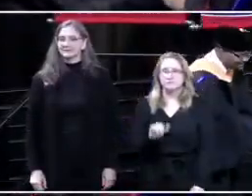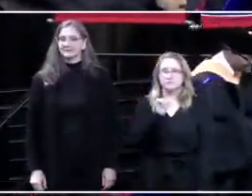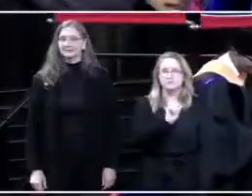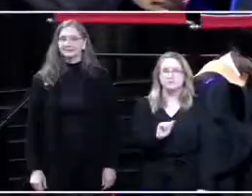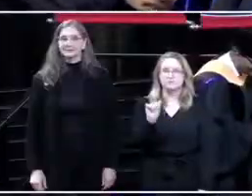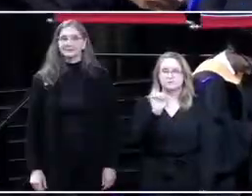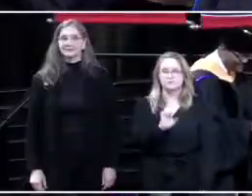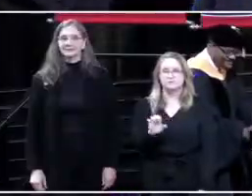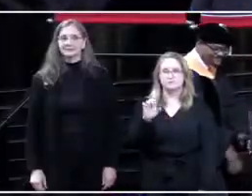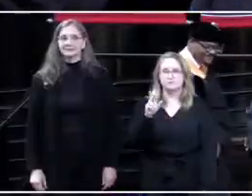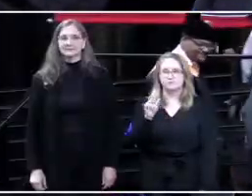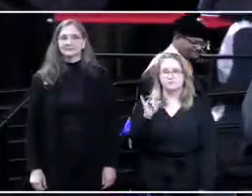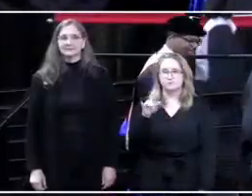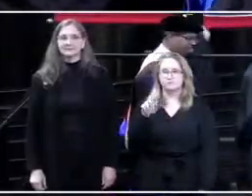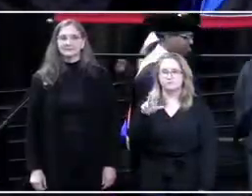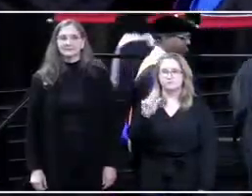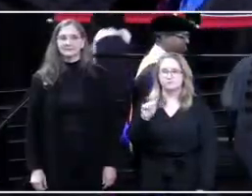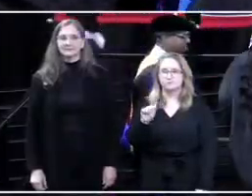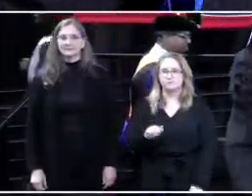Alexandra Elise Riviera.